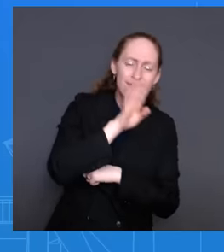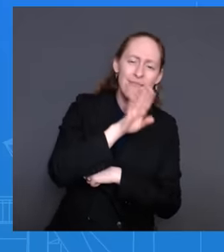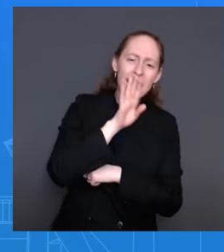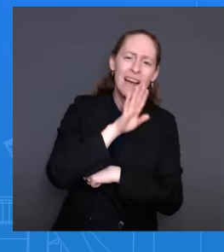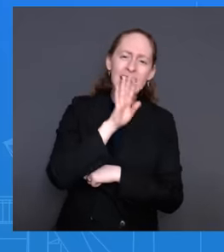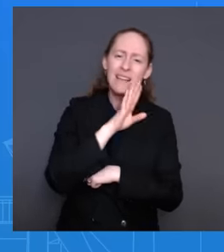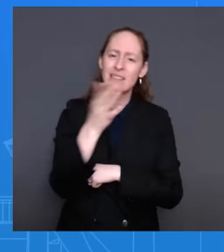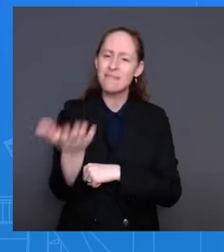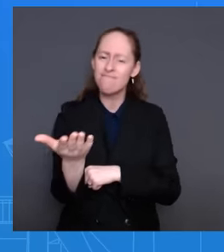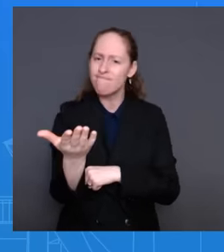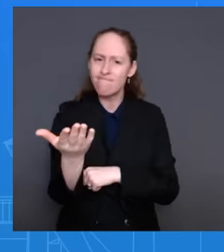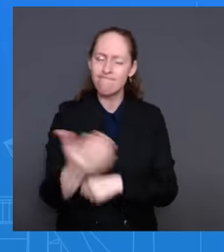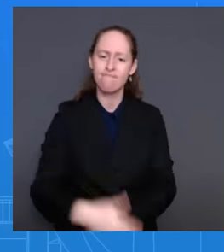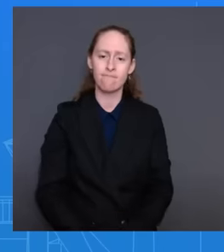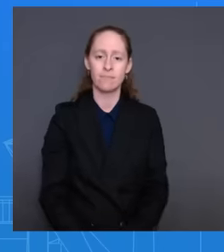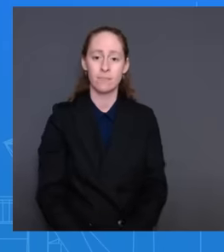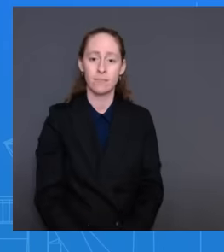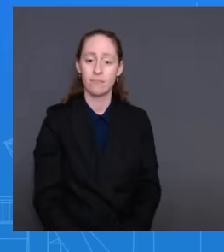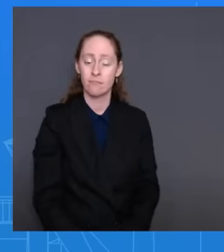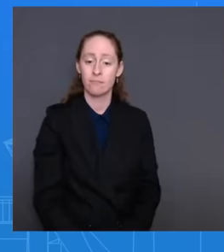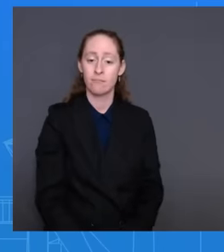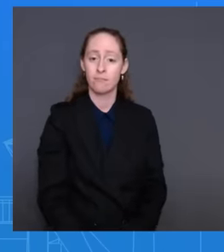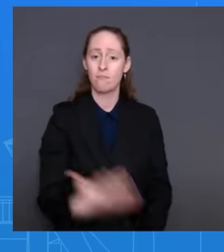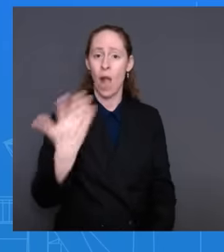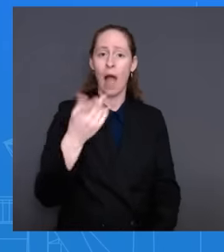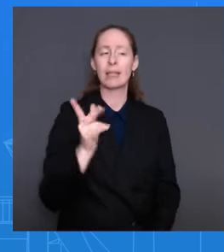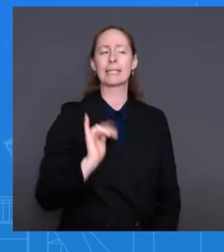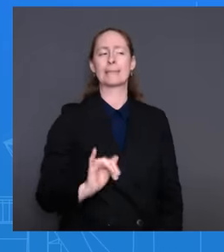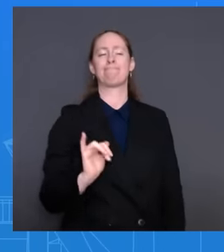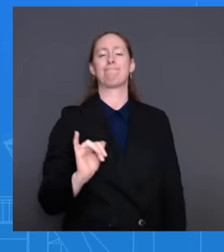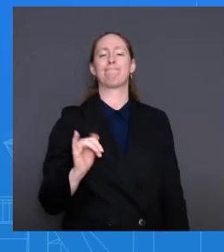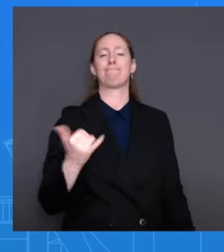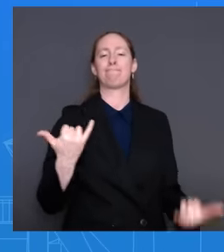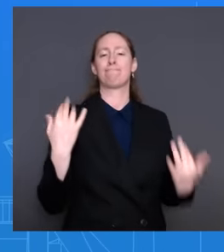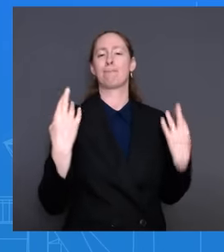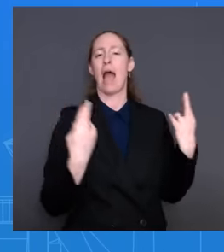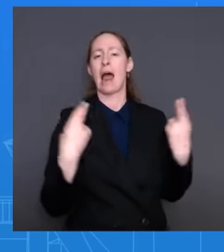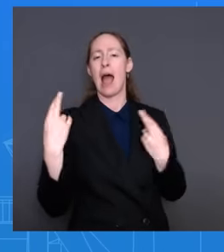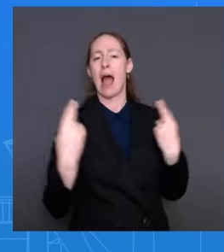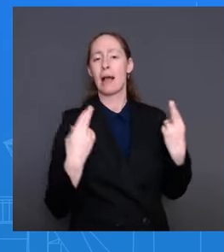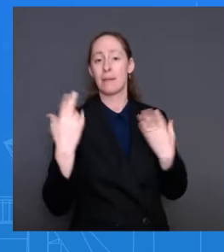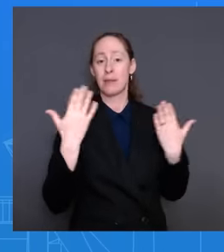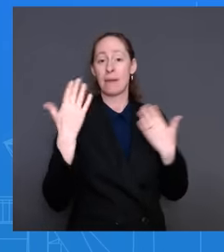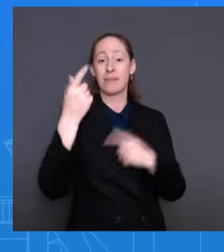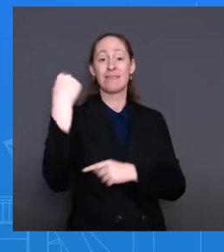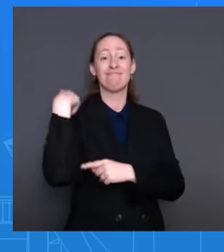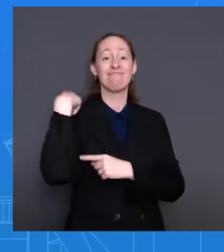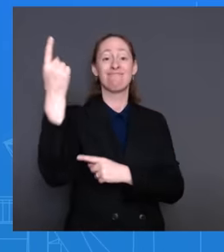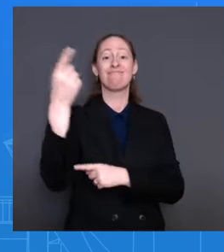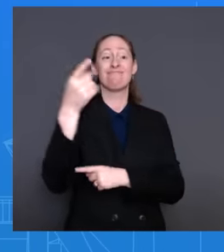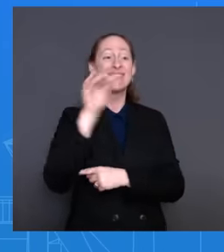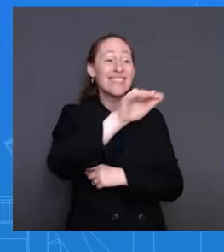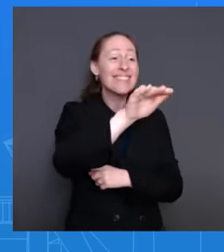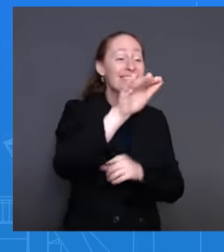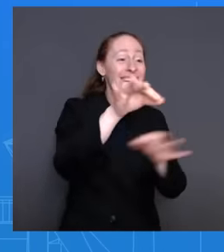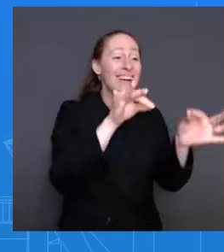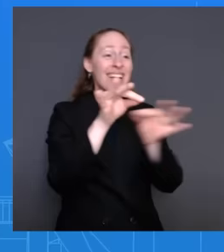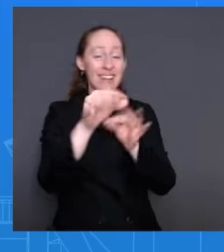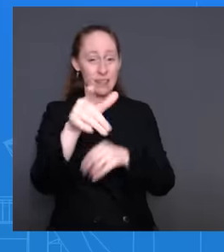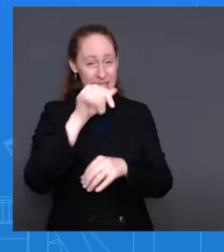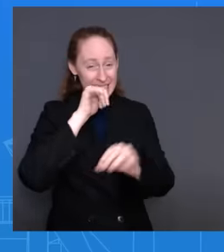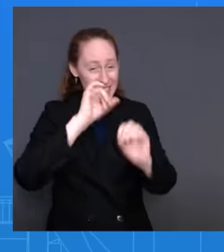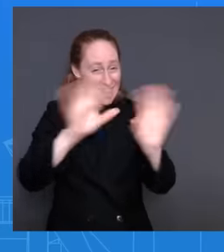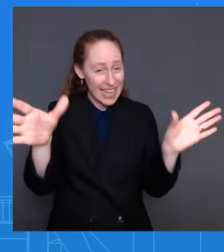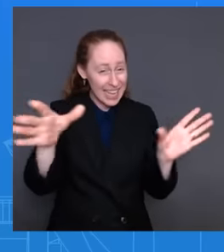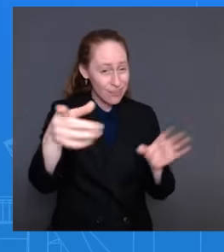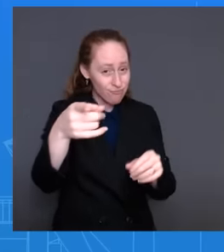you know, 15 months later, we're still here? Look, I think that what the president has done with respect to communications has been